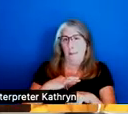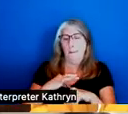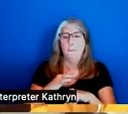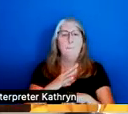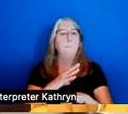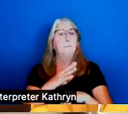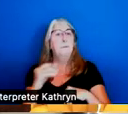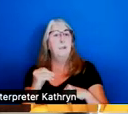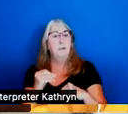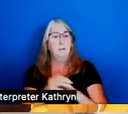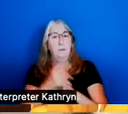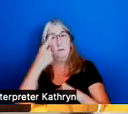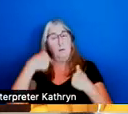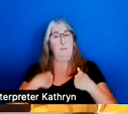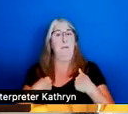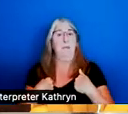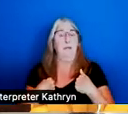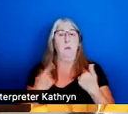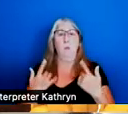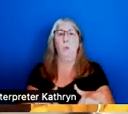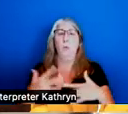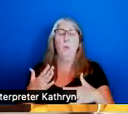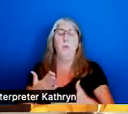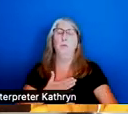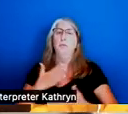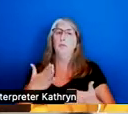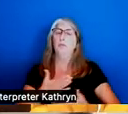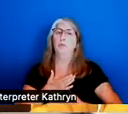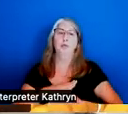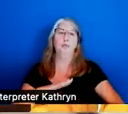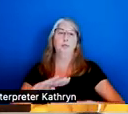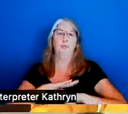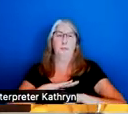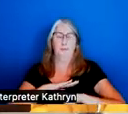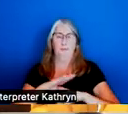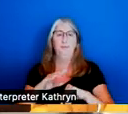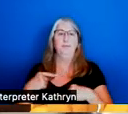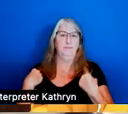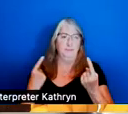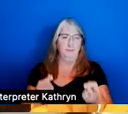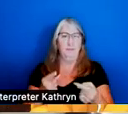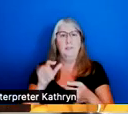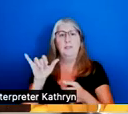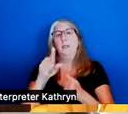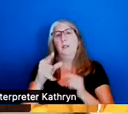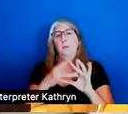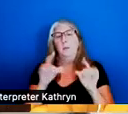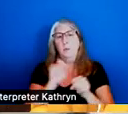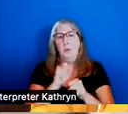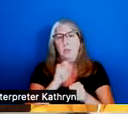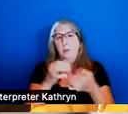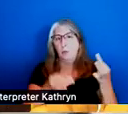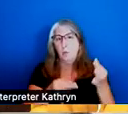is where I personally found so much joy when I was, as you mentioned, working in the courts, in